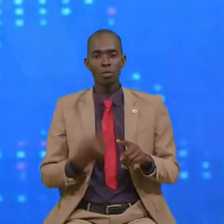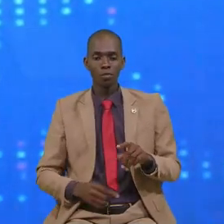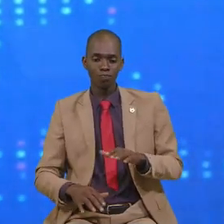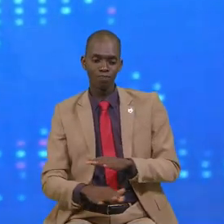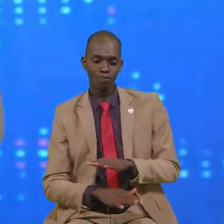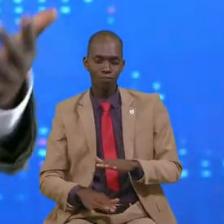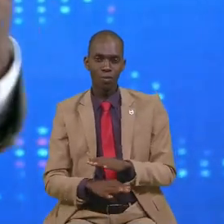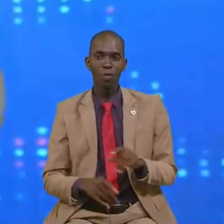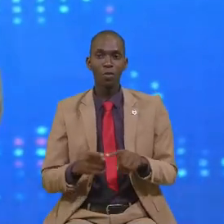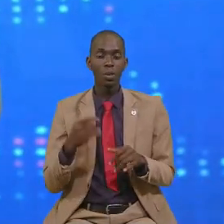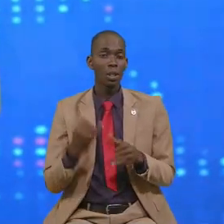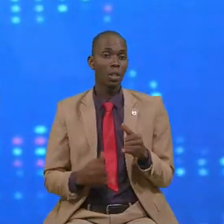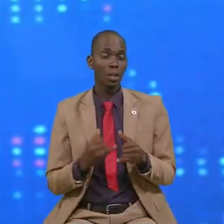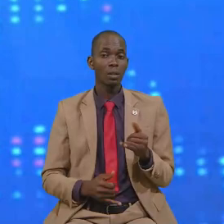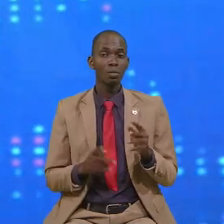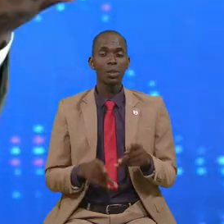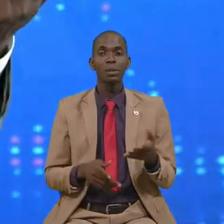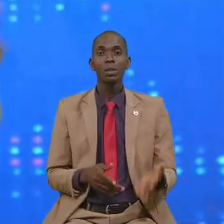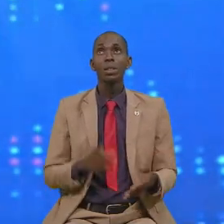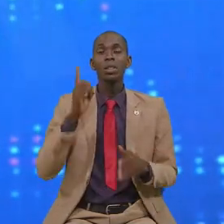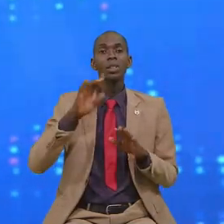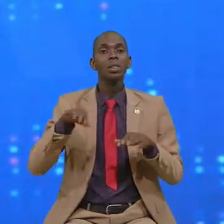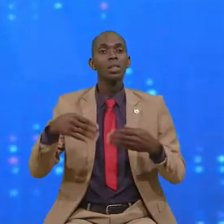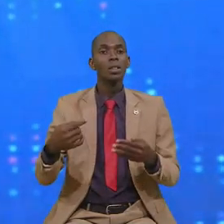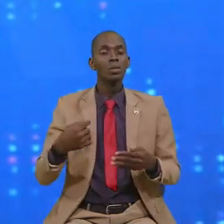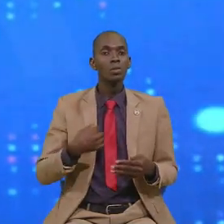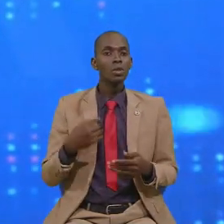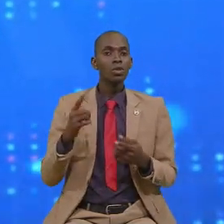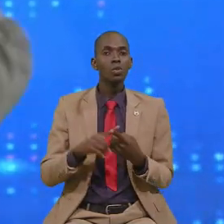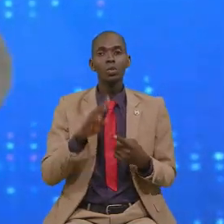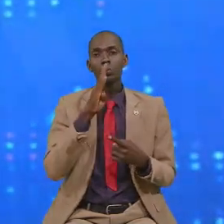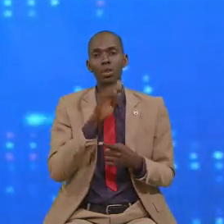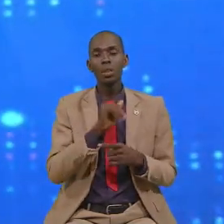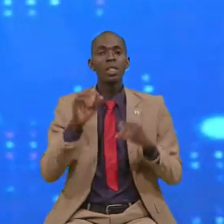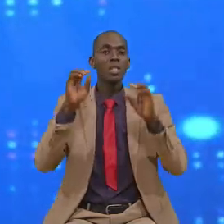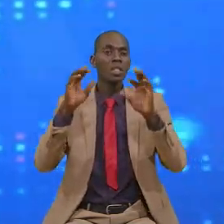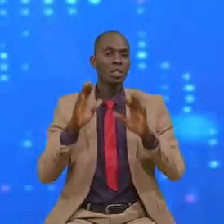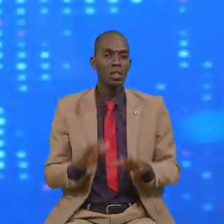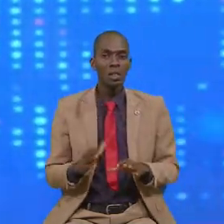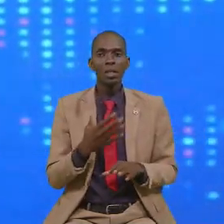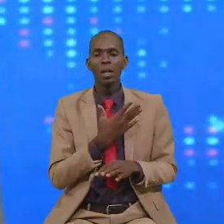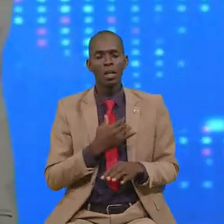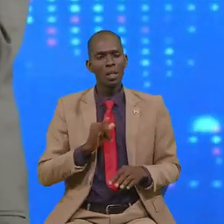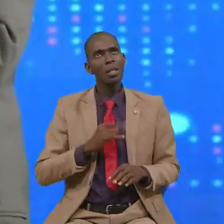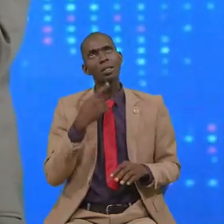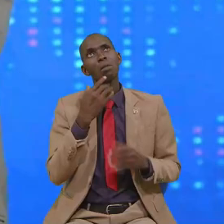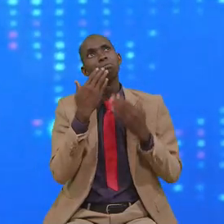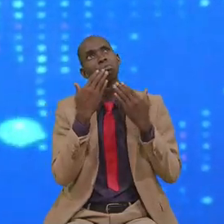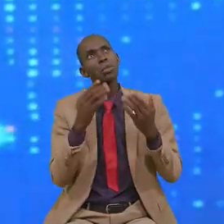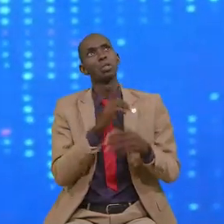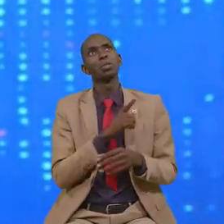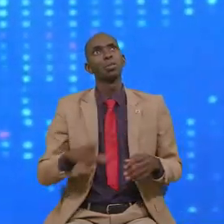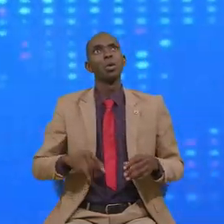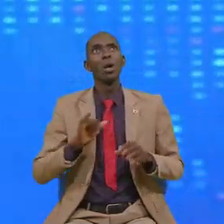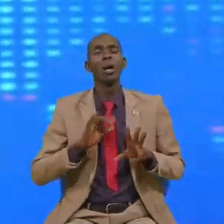last one there. He gave me to be a teacher. And I said, thank you, Lord, I accept